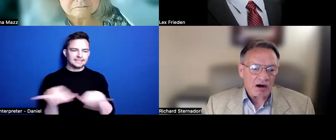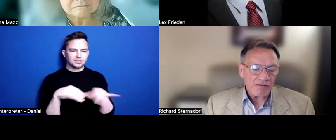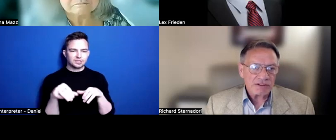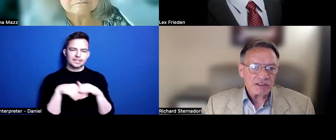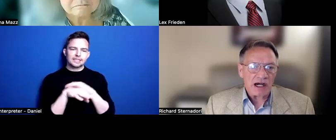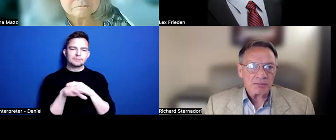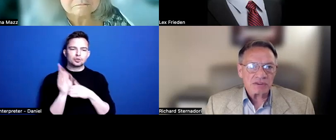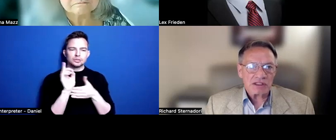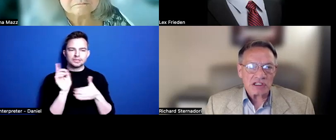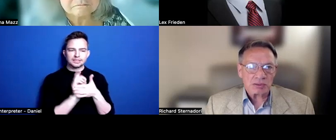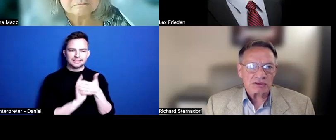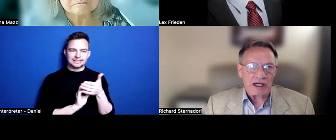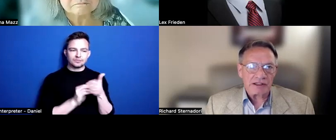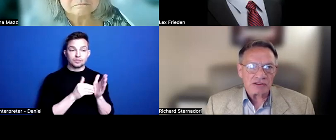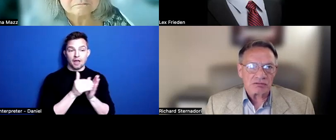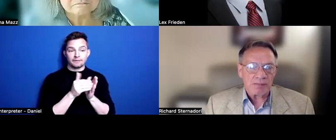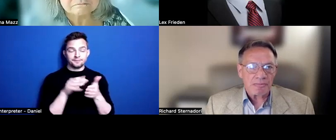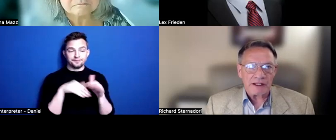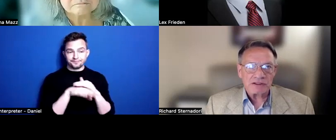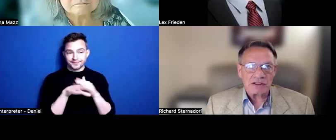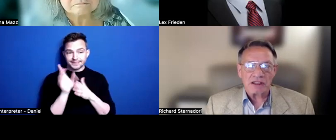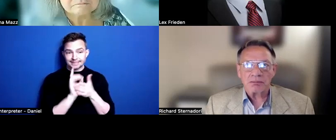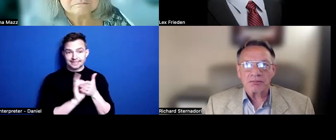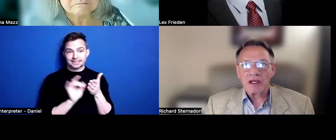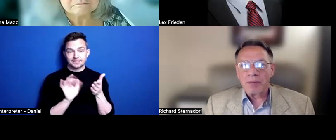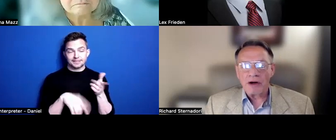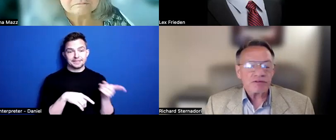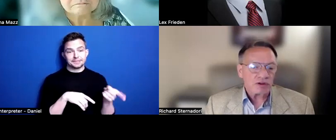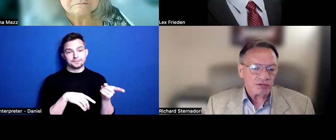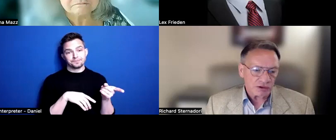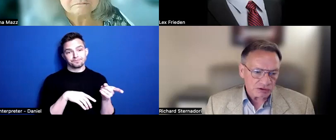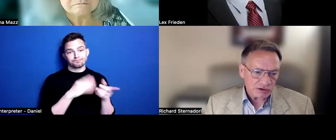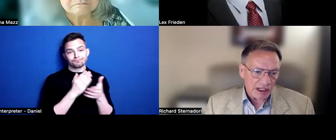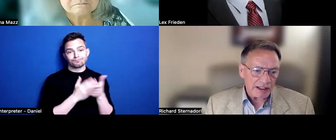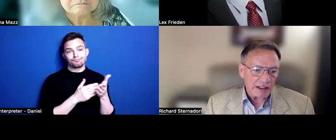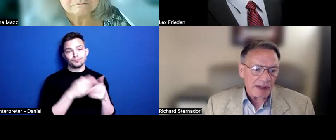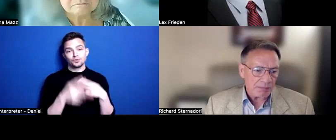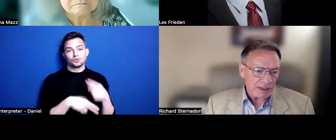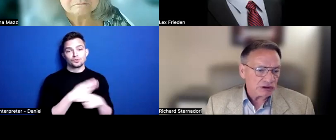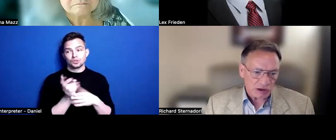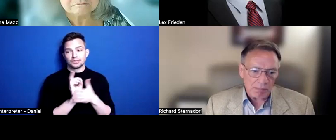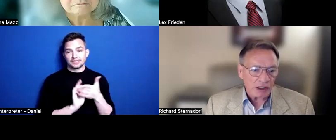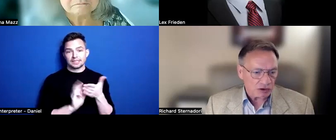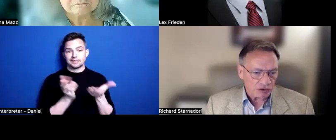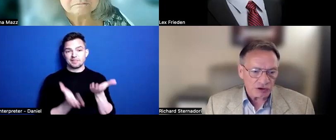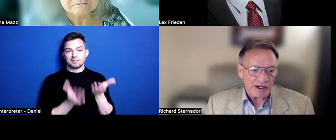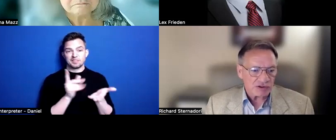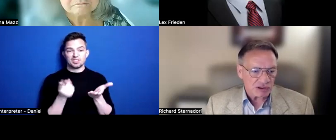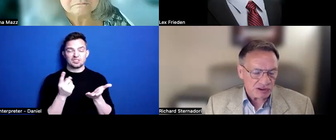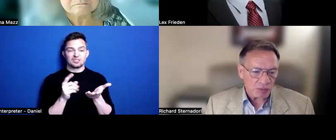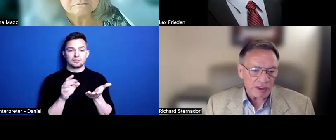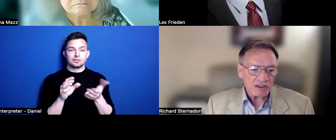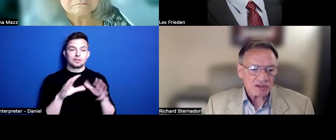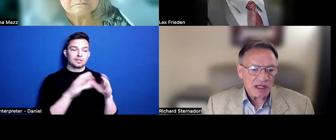design. Oftentimes, accessible design is part of universal design and might be just a module or 2 out